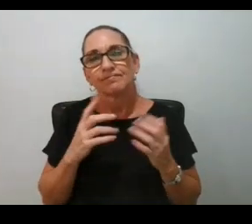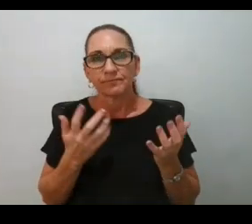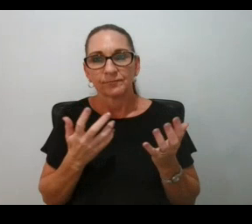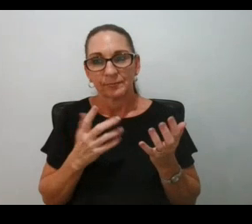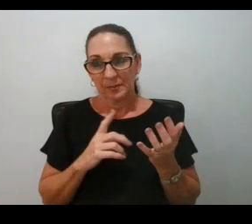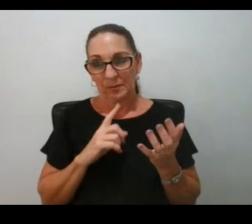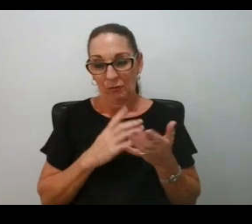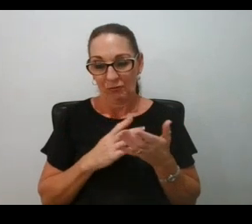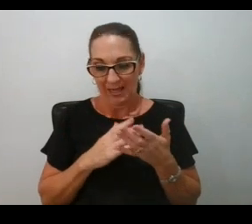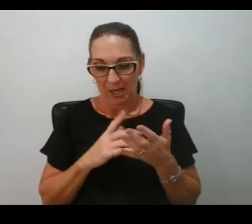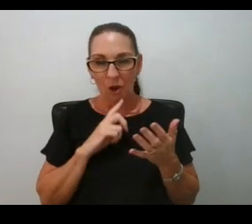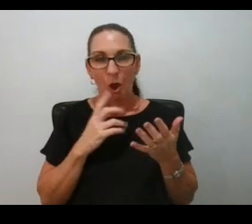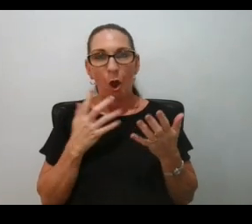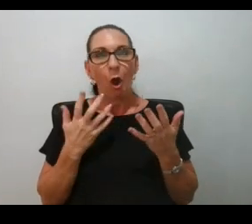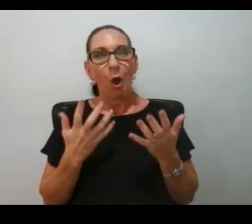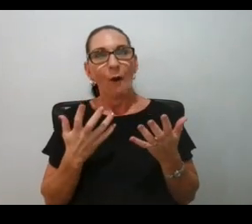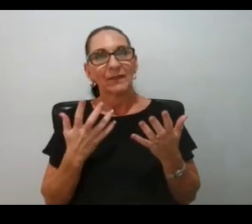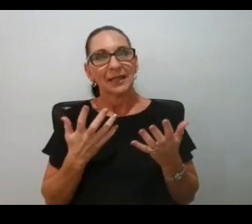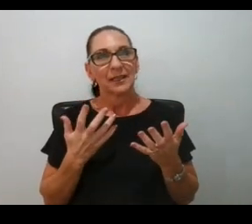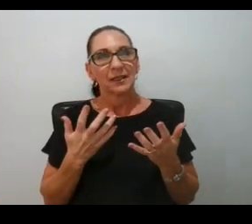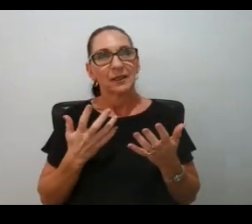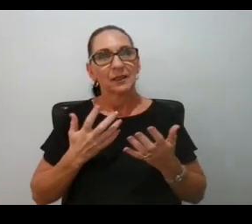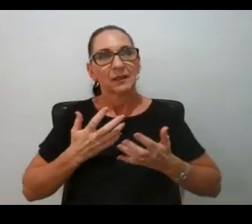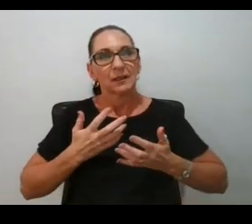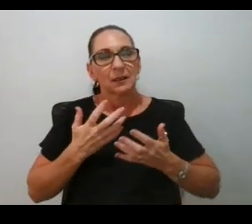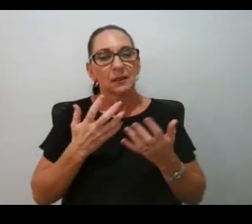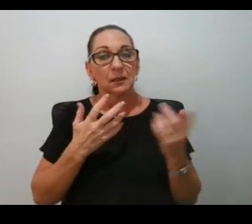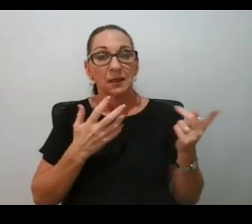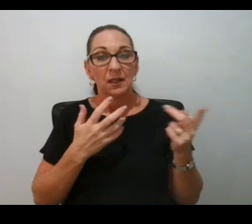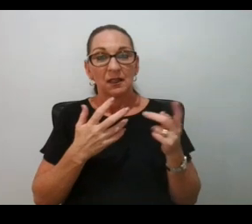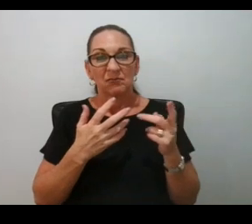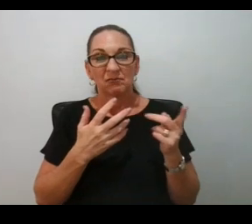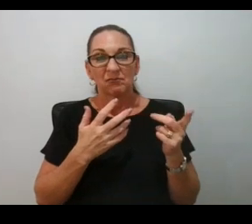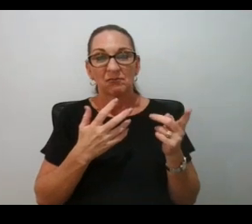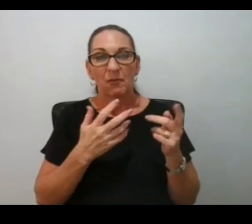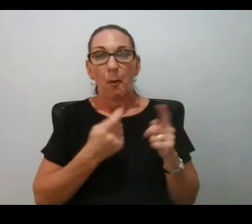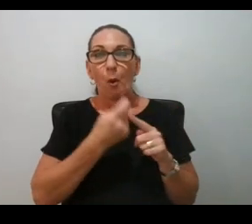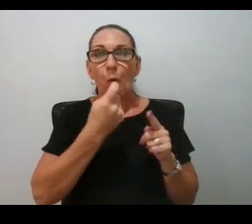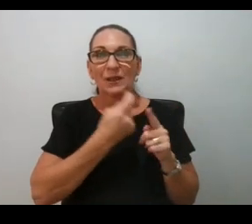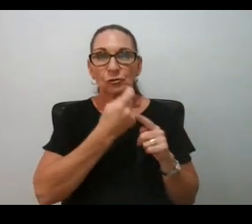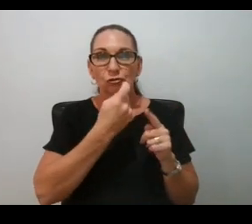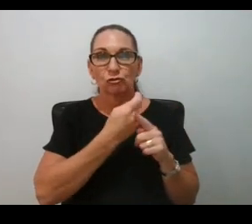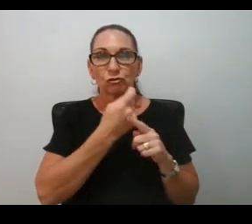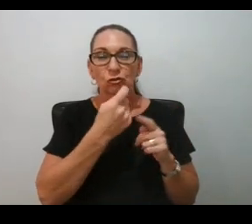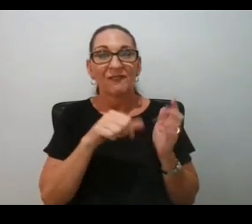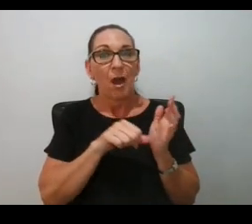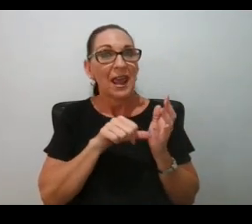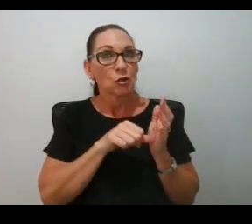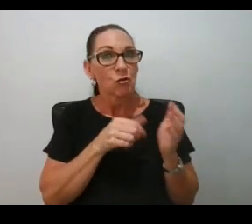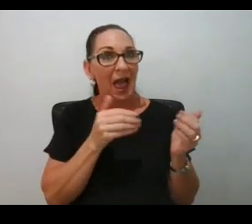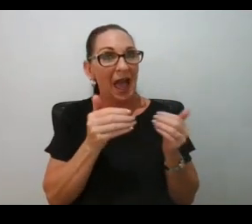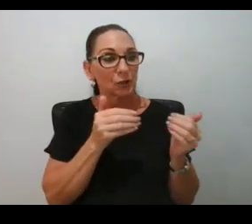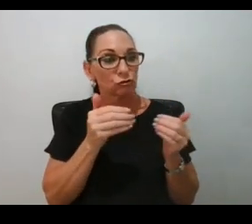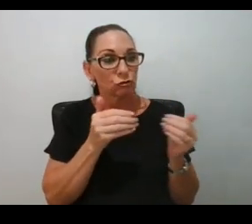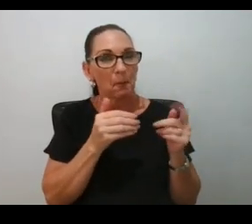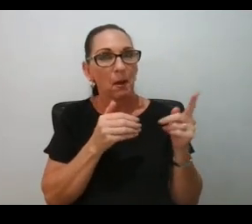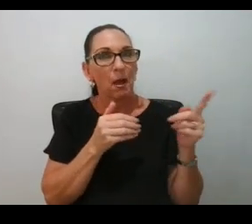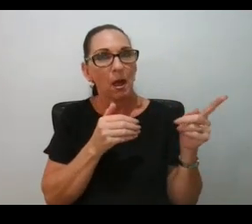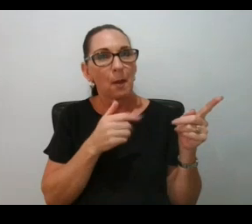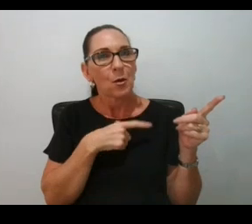it's often easier to get financial hardship on your mortgage because your financial institution